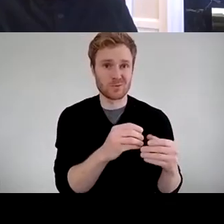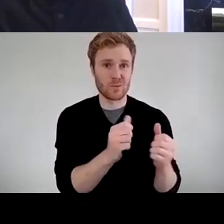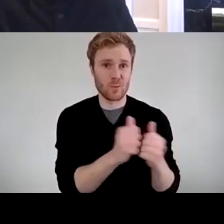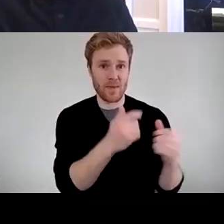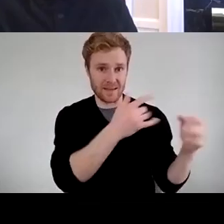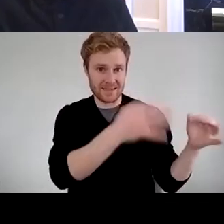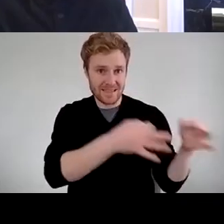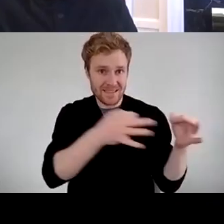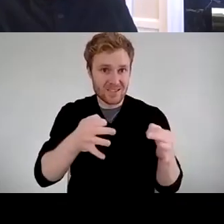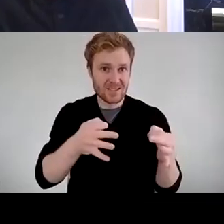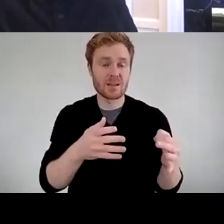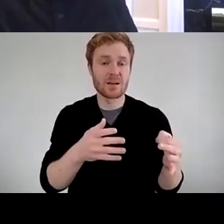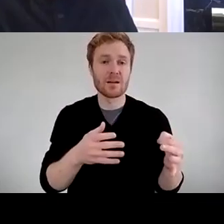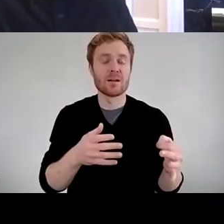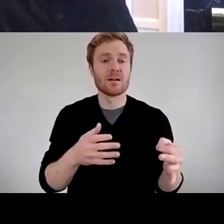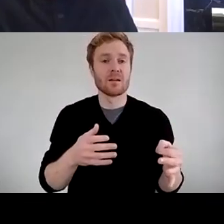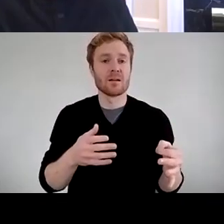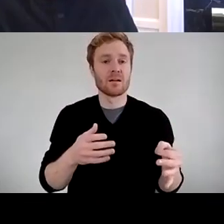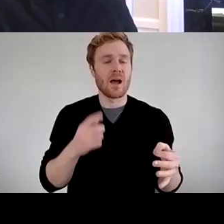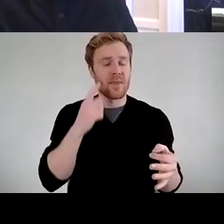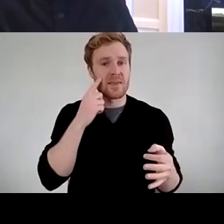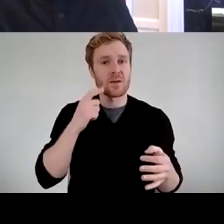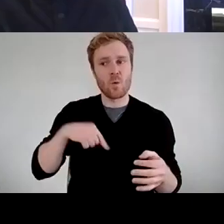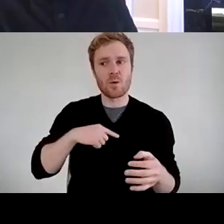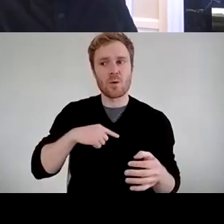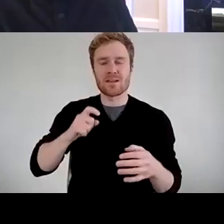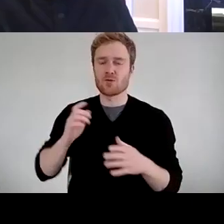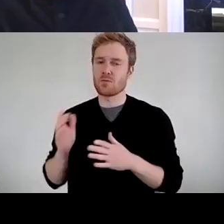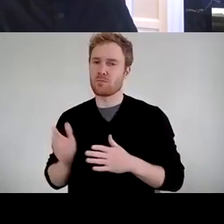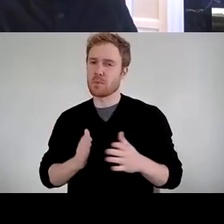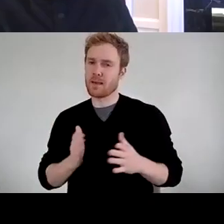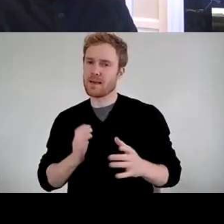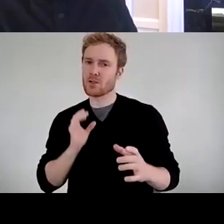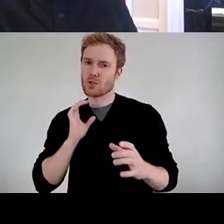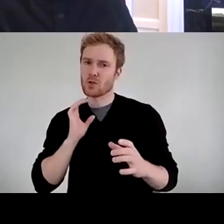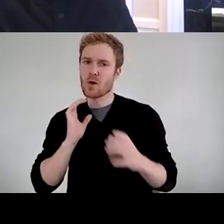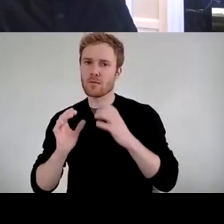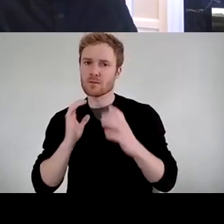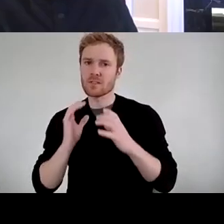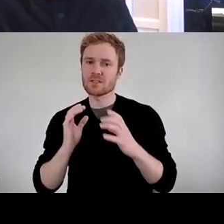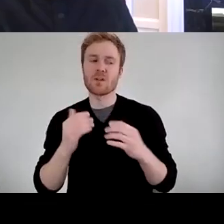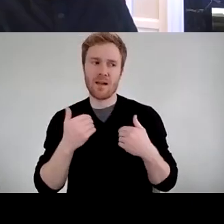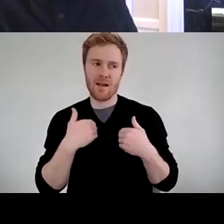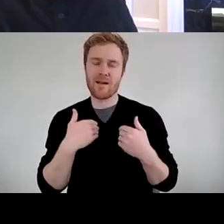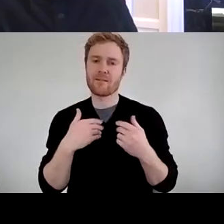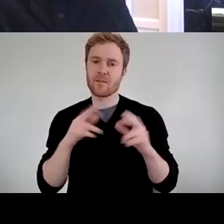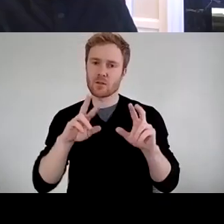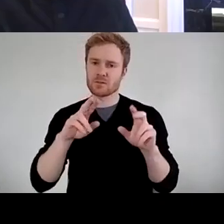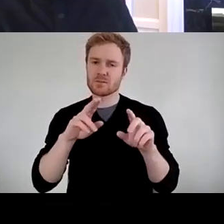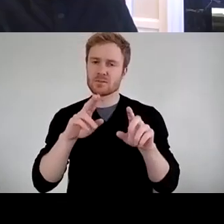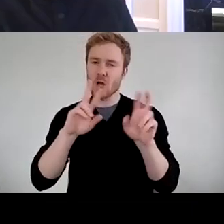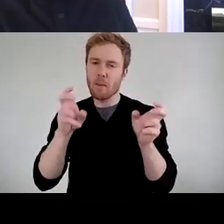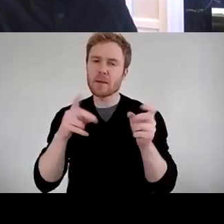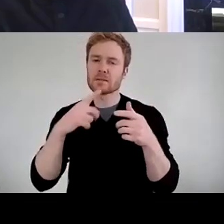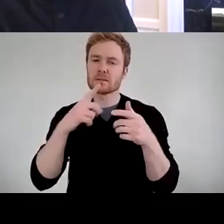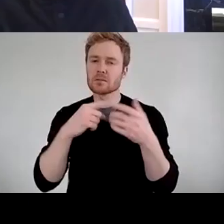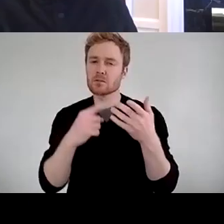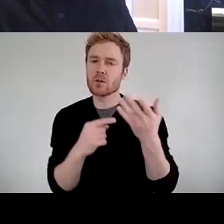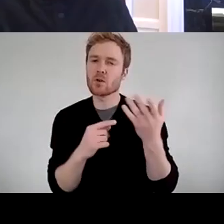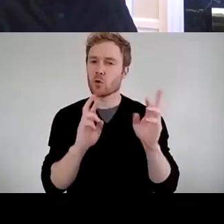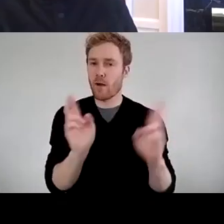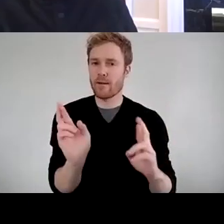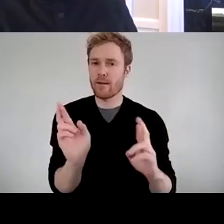short, I'm again completely up for the conversation. Reverend Burgess knows I've been trying to figure out how we can have it and how